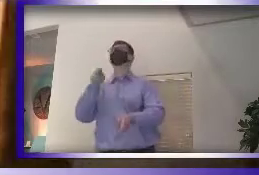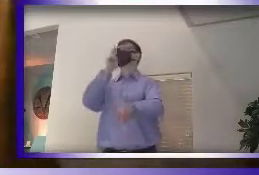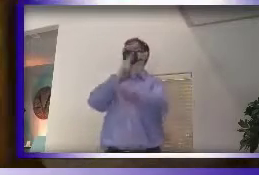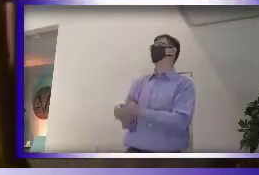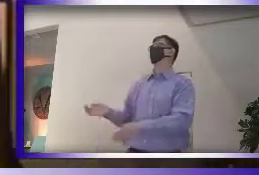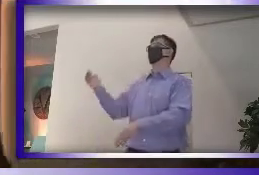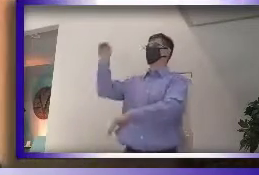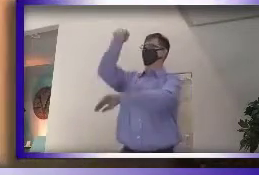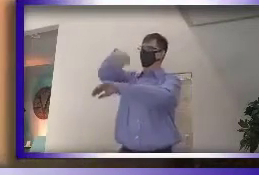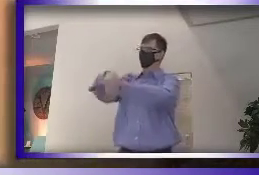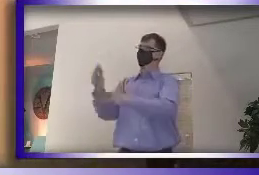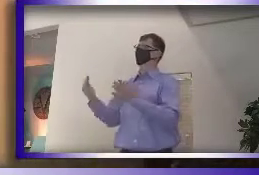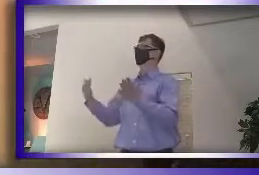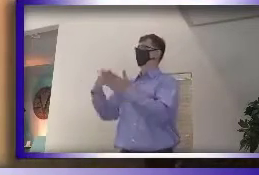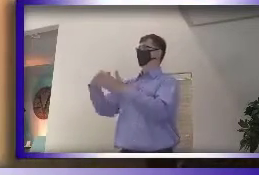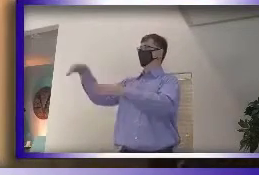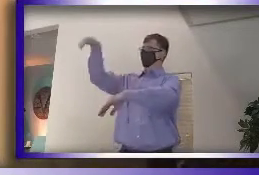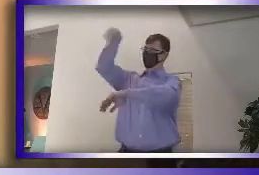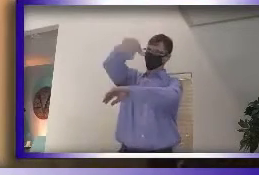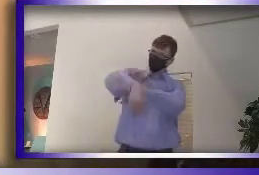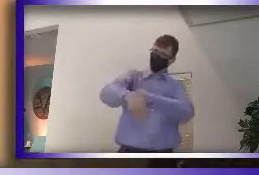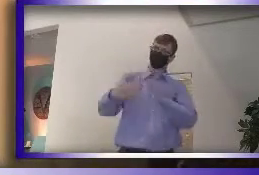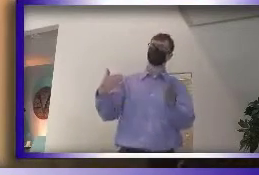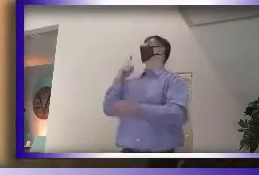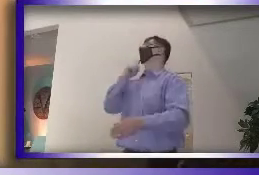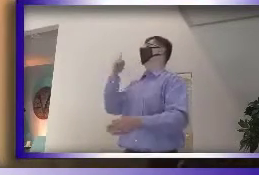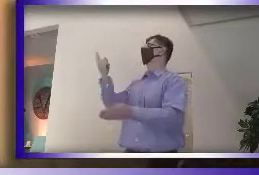Isn't that better than, "Oh God"?